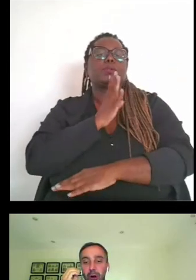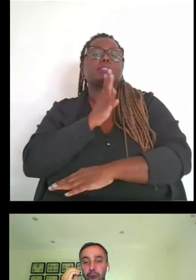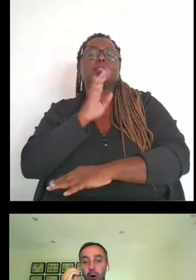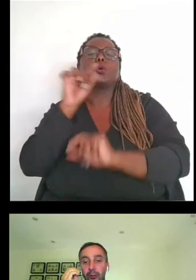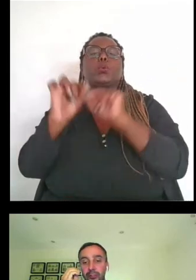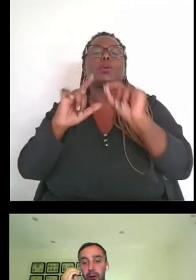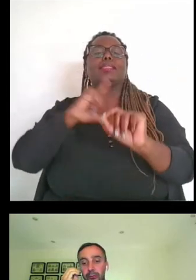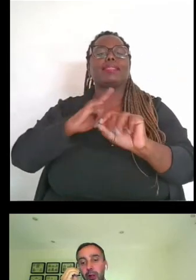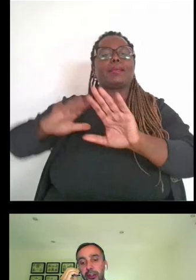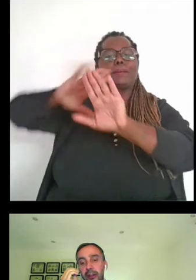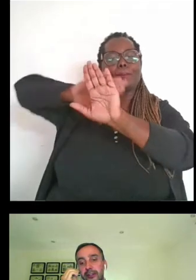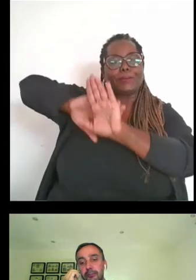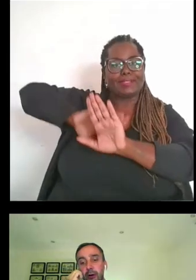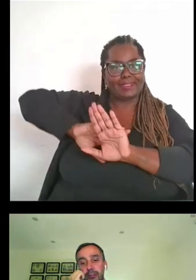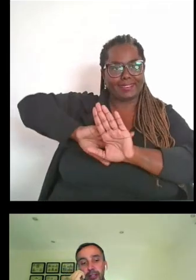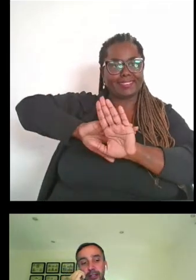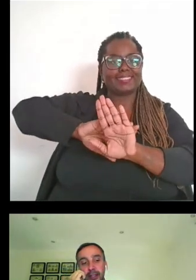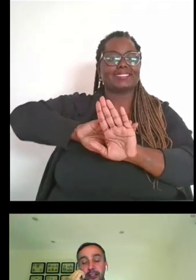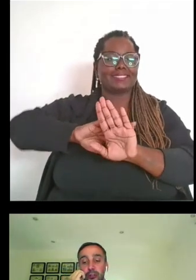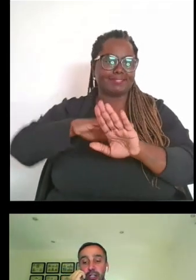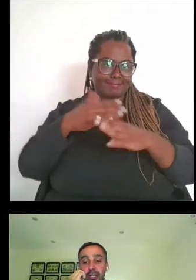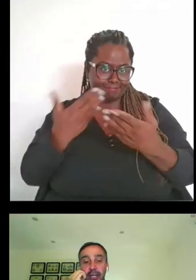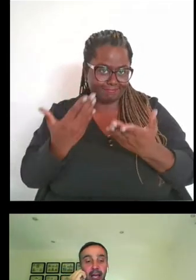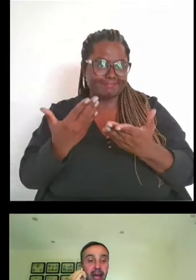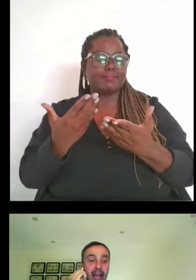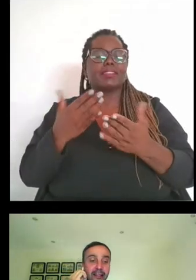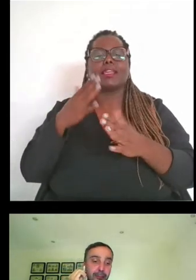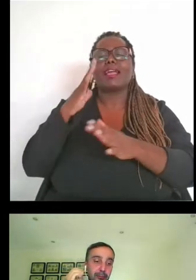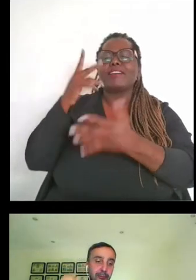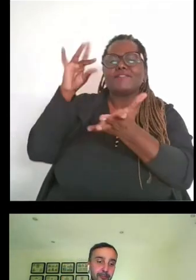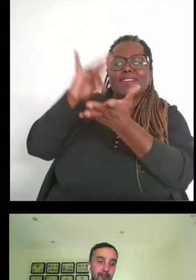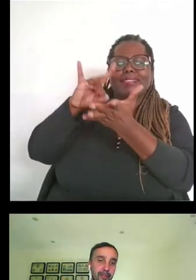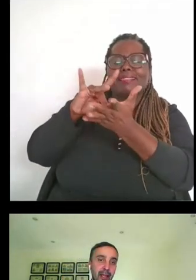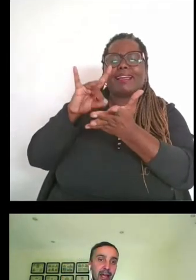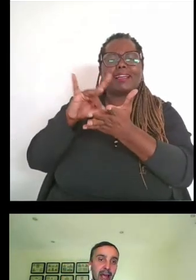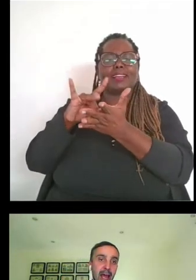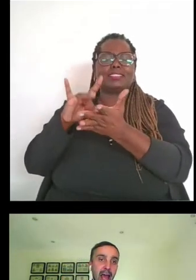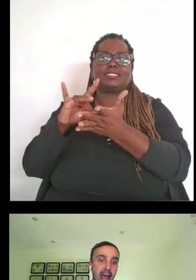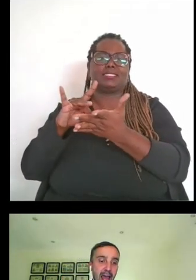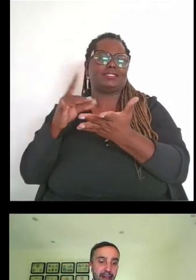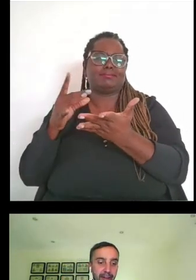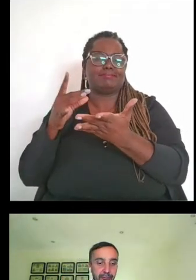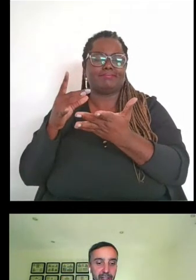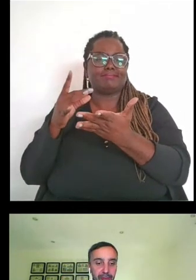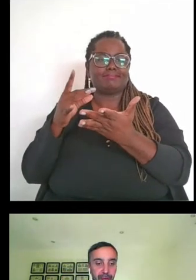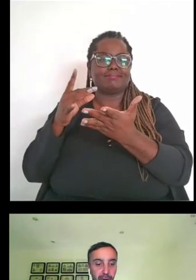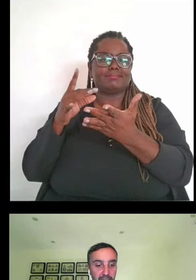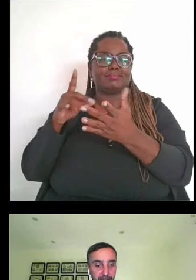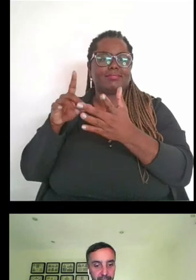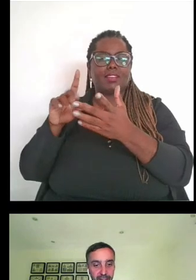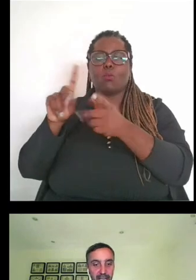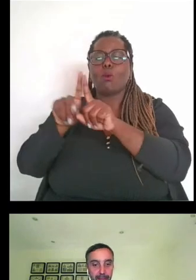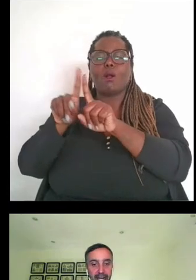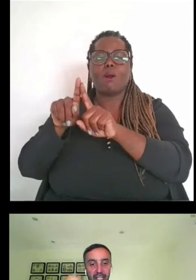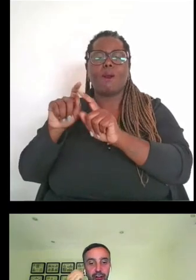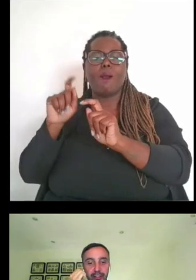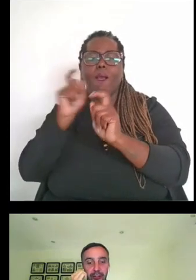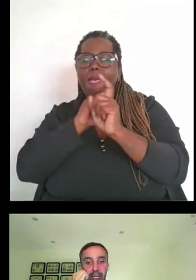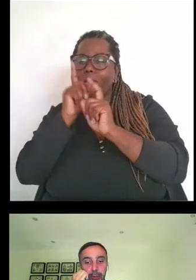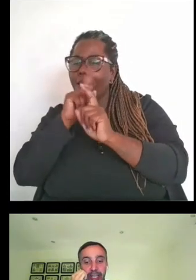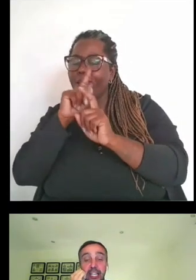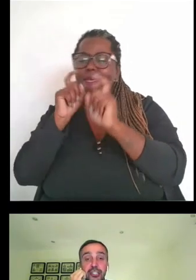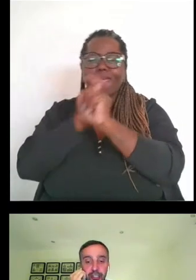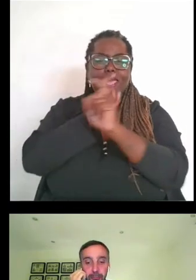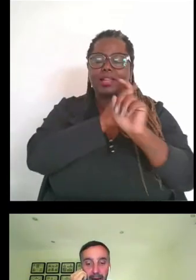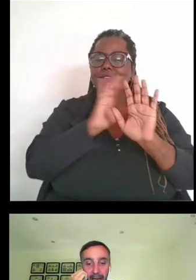Jews in favor of what is supposedly socially acceptable and feel free to take my